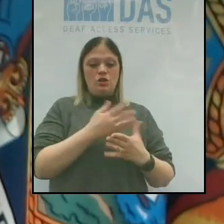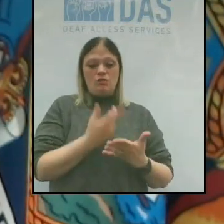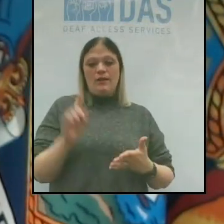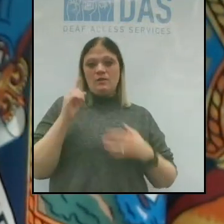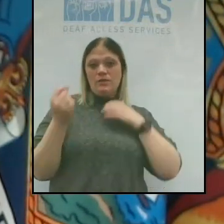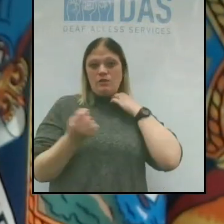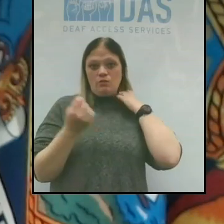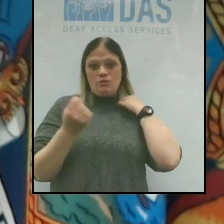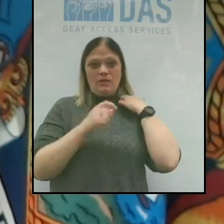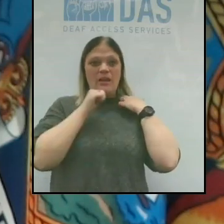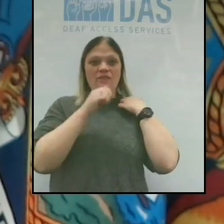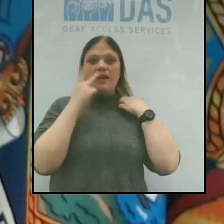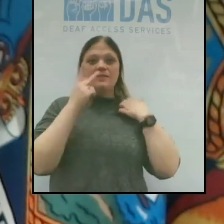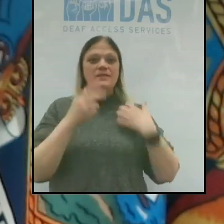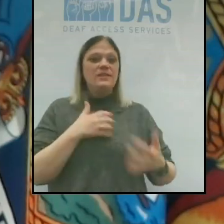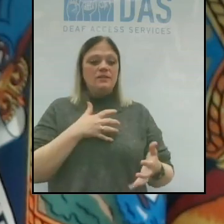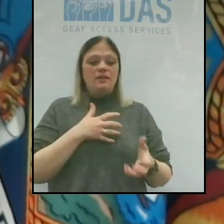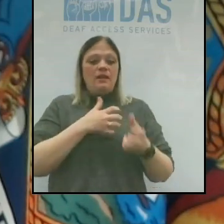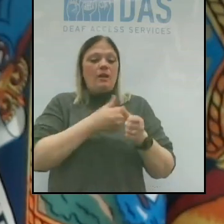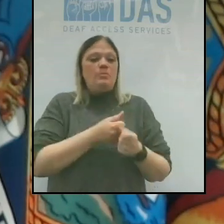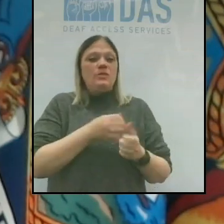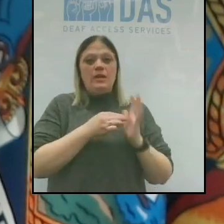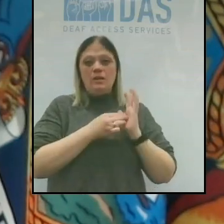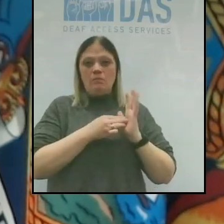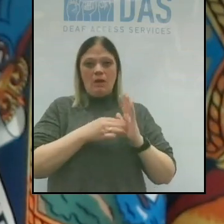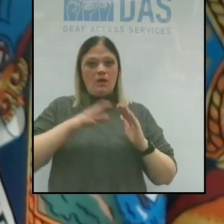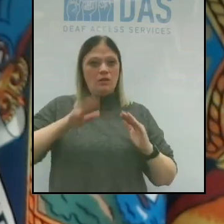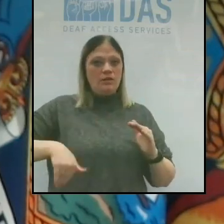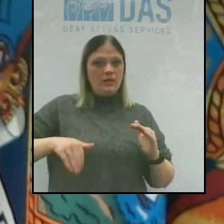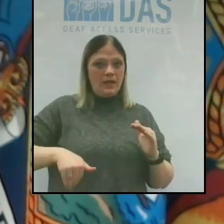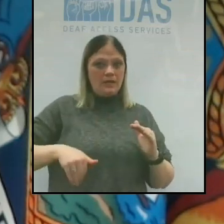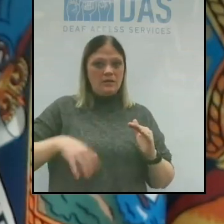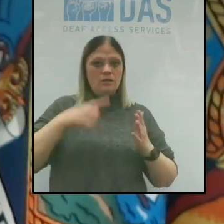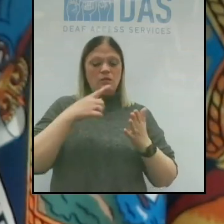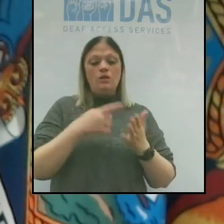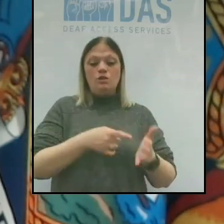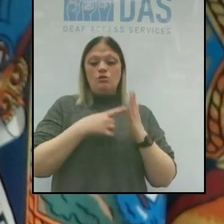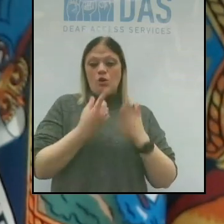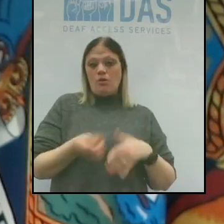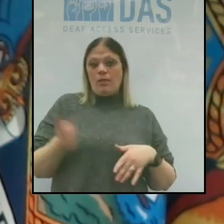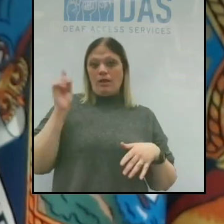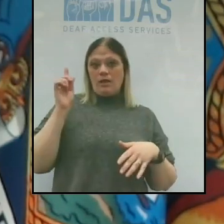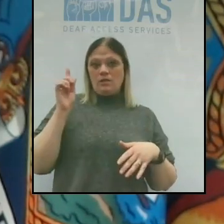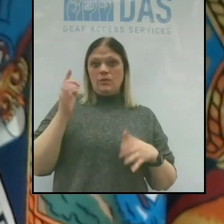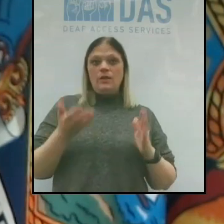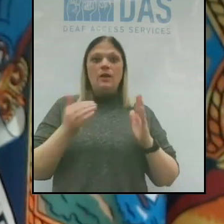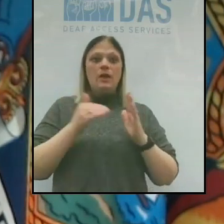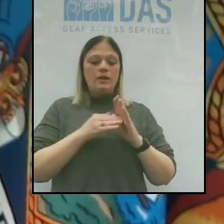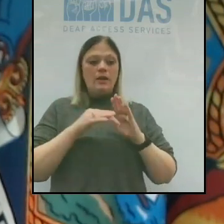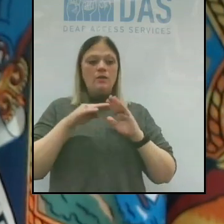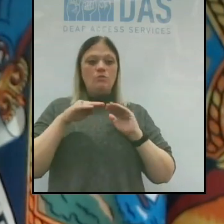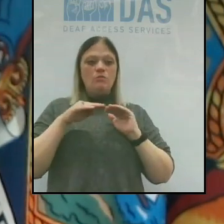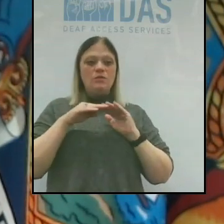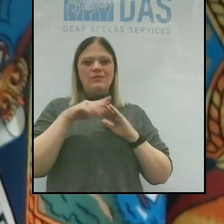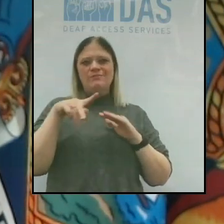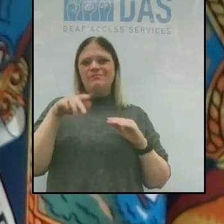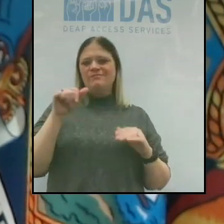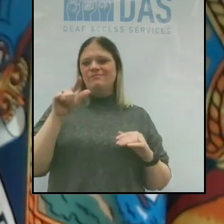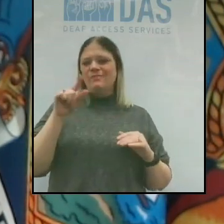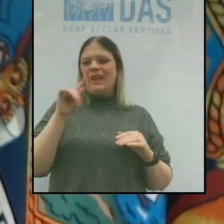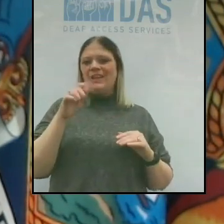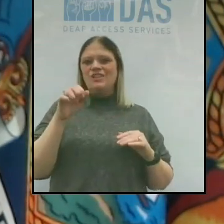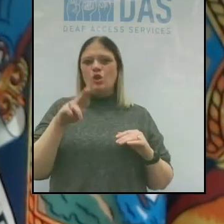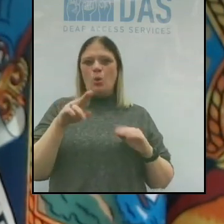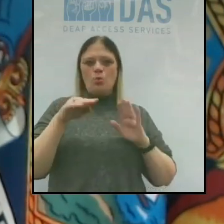haven't seen an updated model yet. What the model showed last week is, again, we were at a plateau, so our